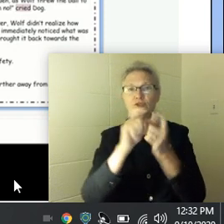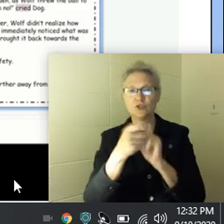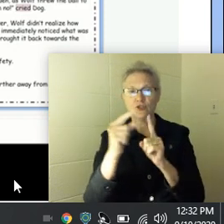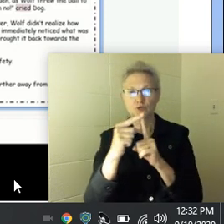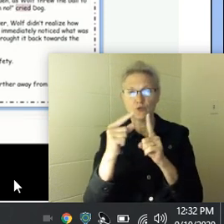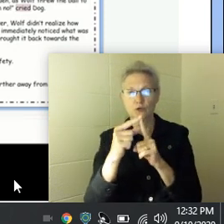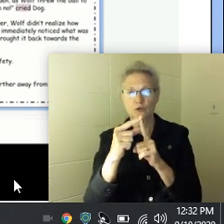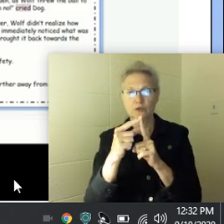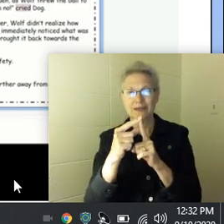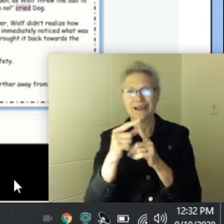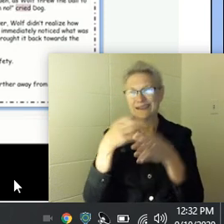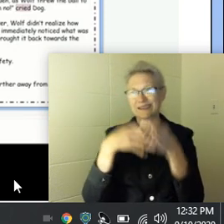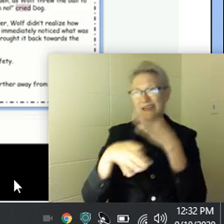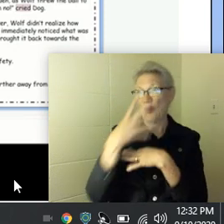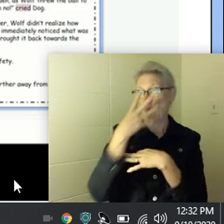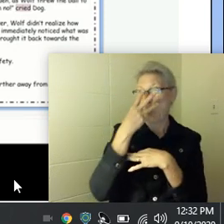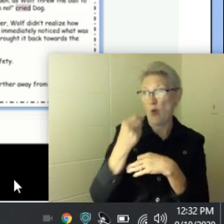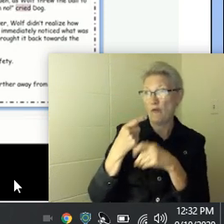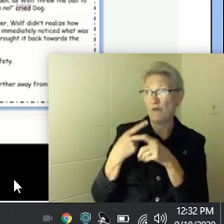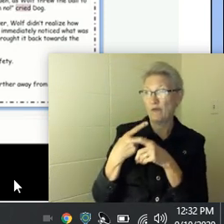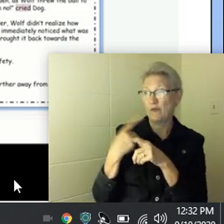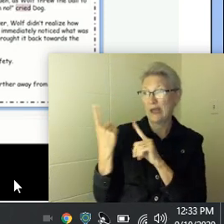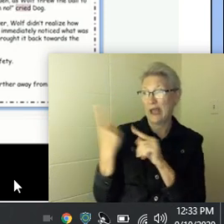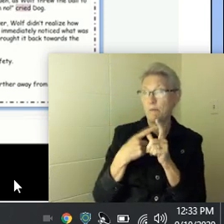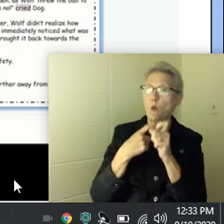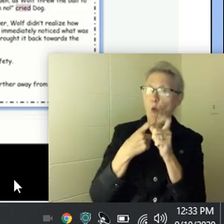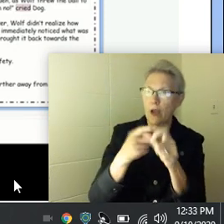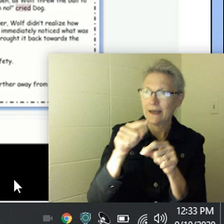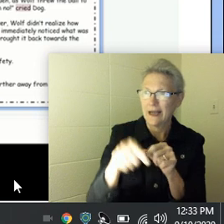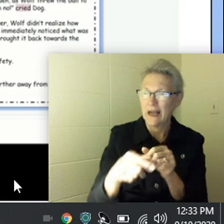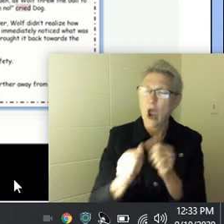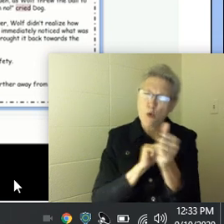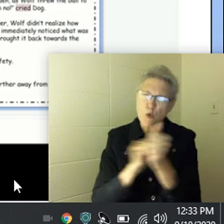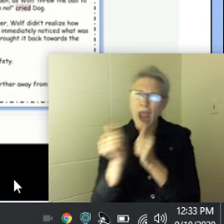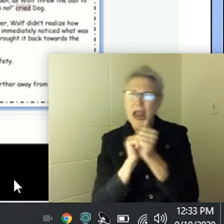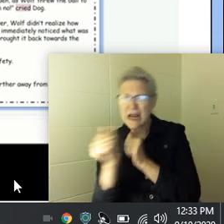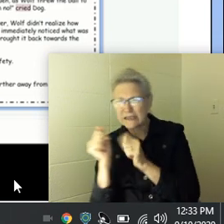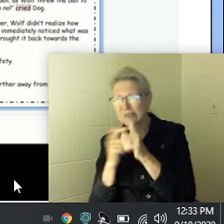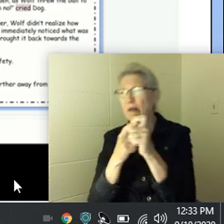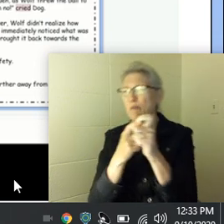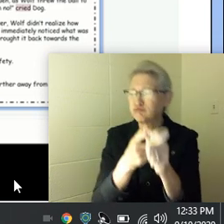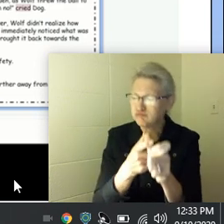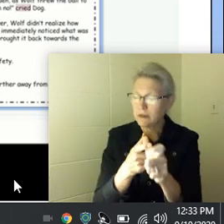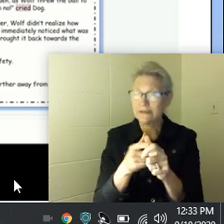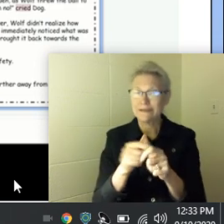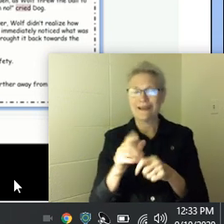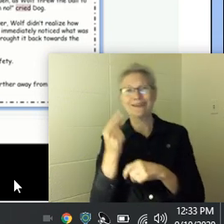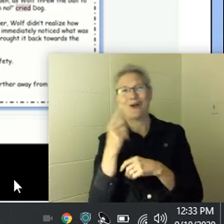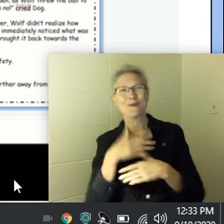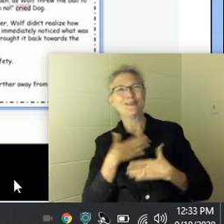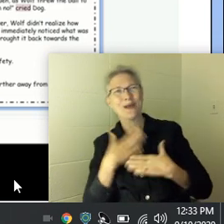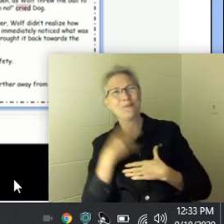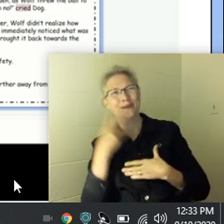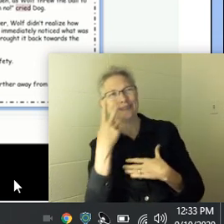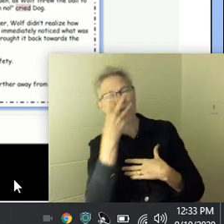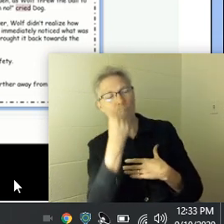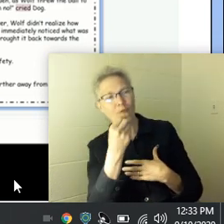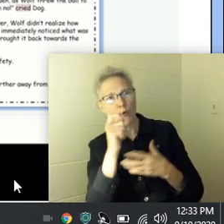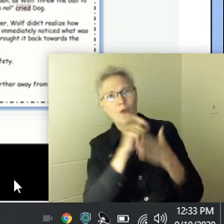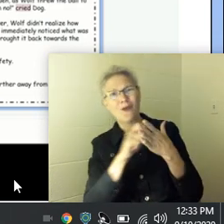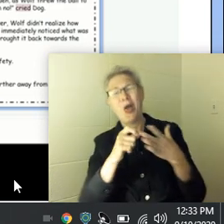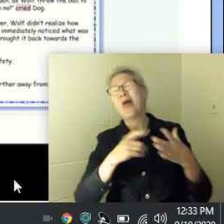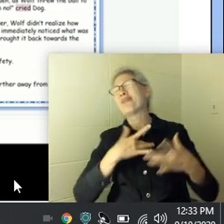here, instead of the wolf came running down, I said the wolf came racing down. Instead of saying the dog was happy to see the wolf, I wrote the